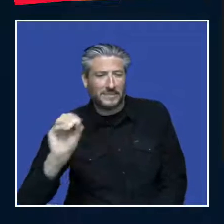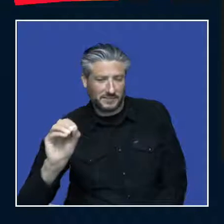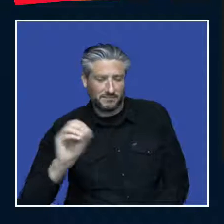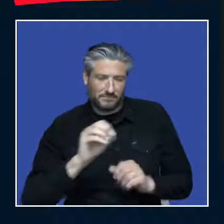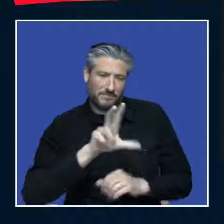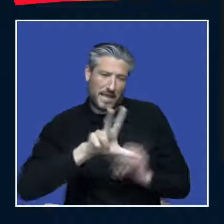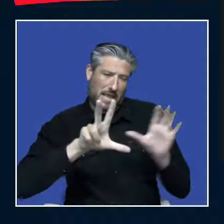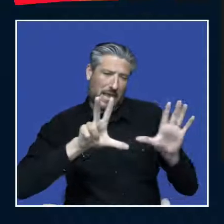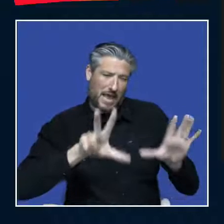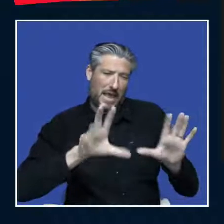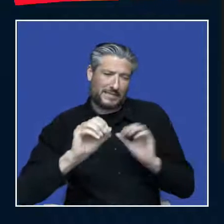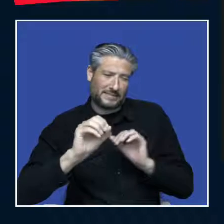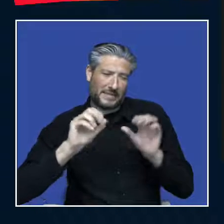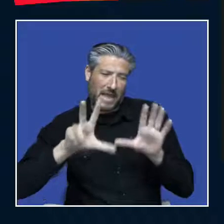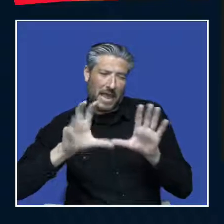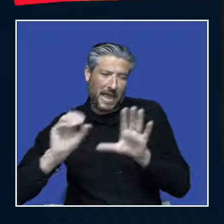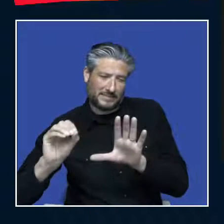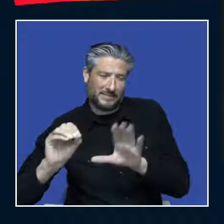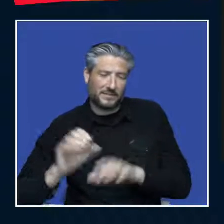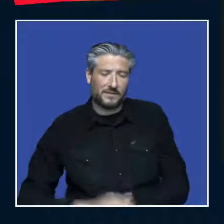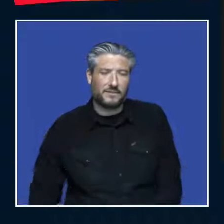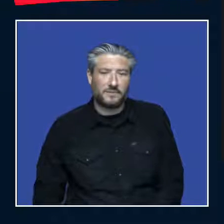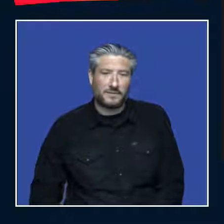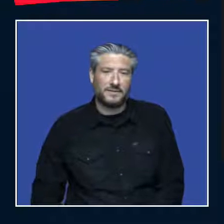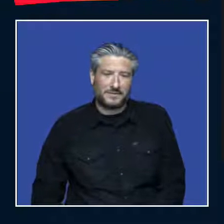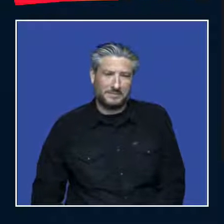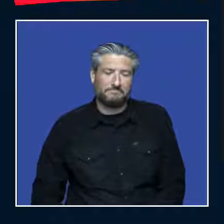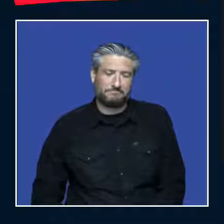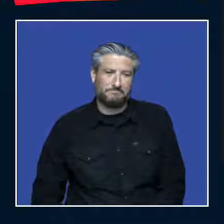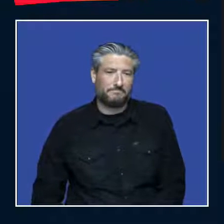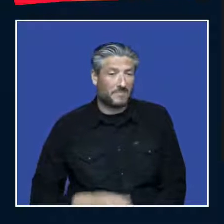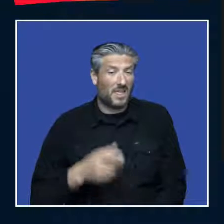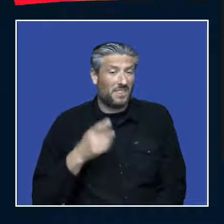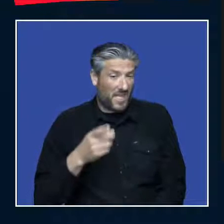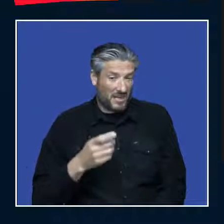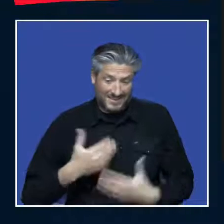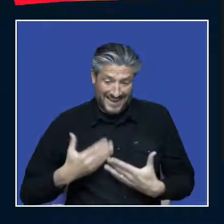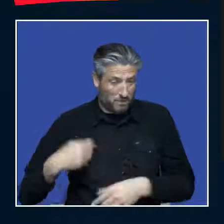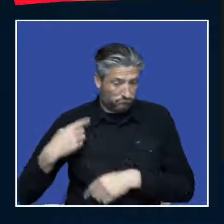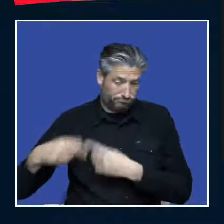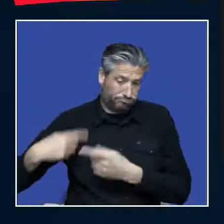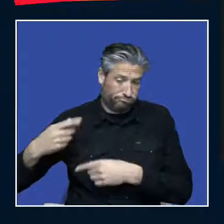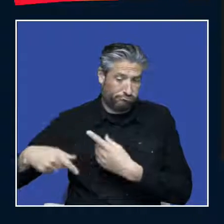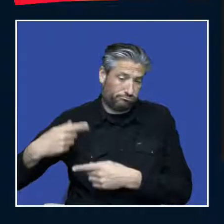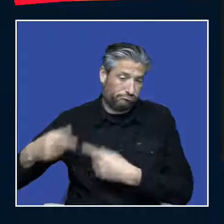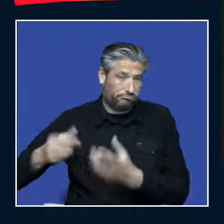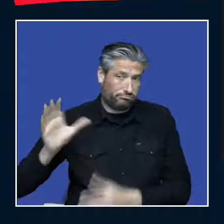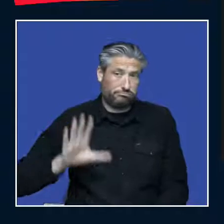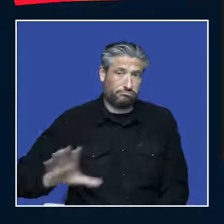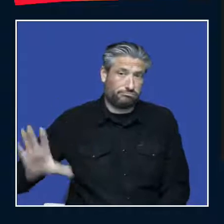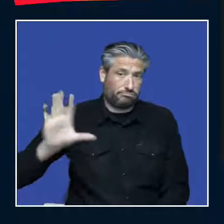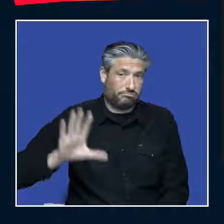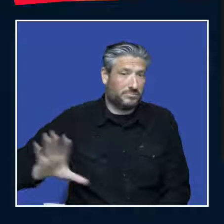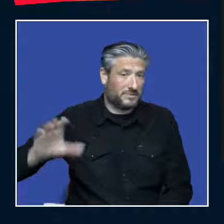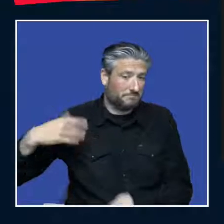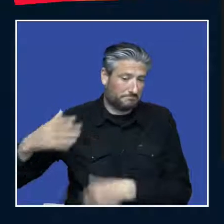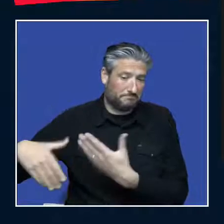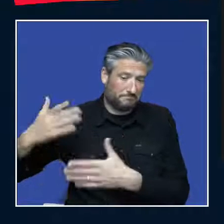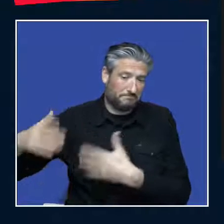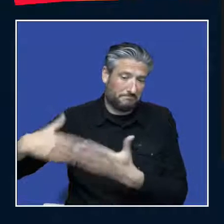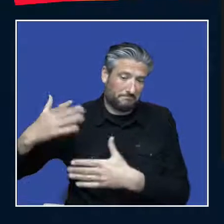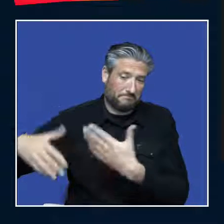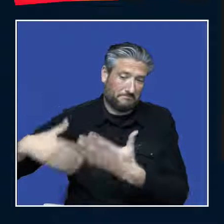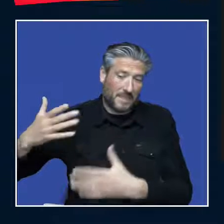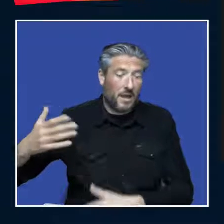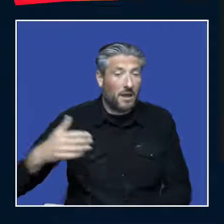here, because that's happening behind the scenes anyway for us. So wonderful. I think that should